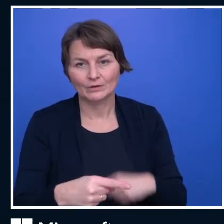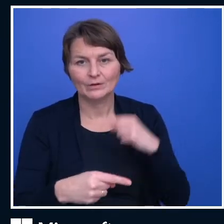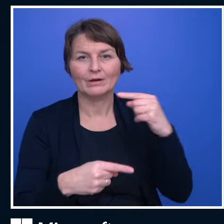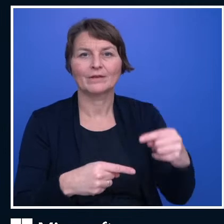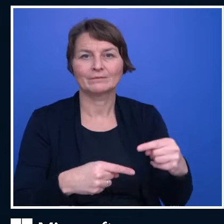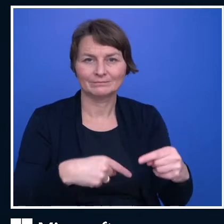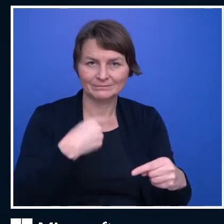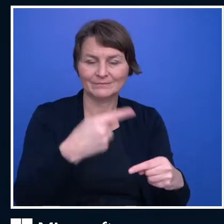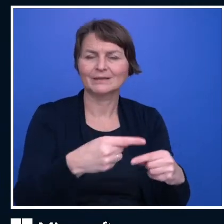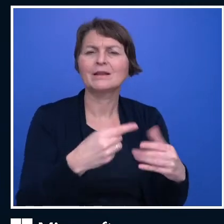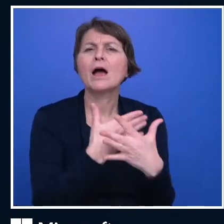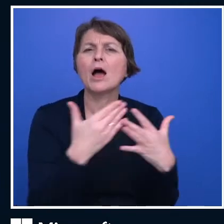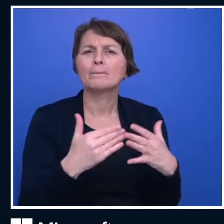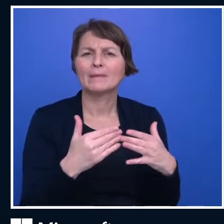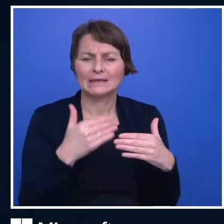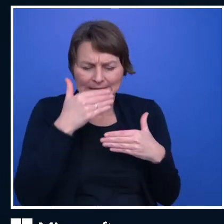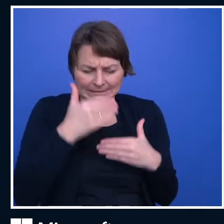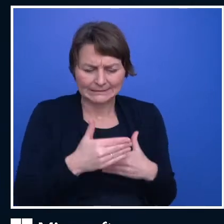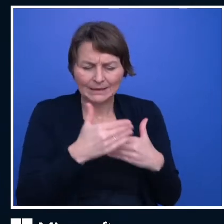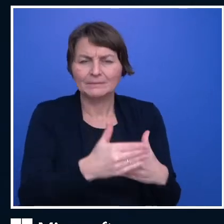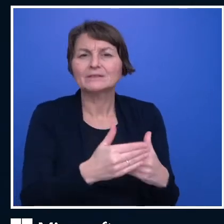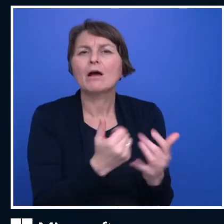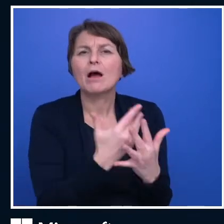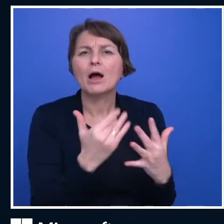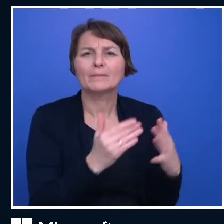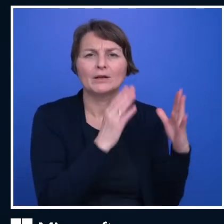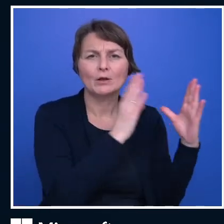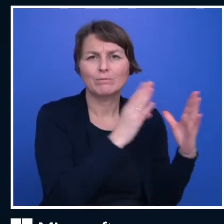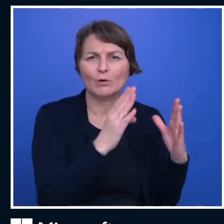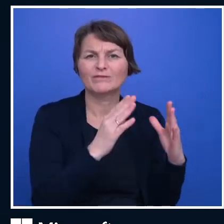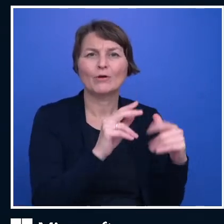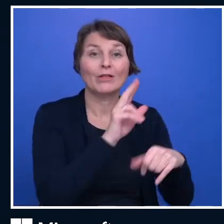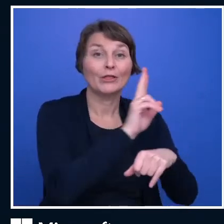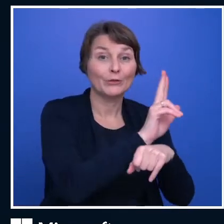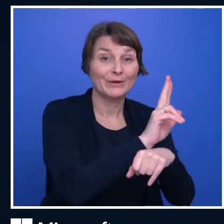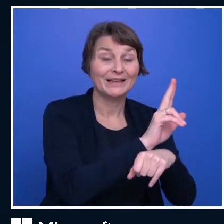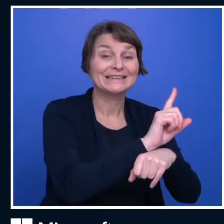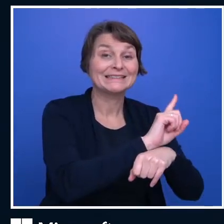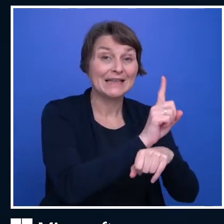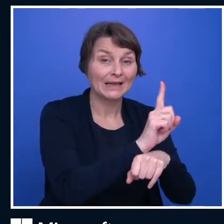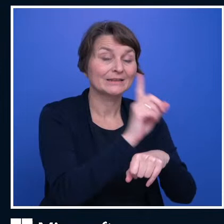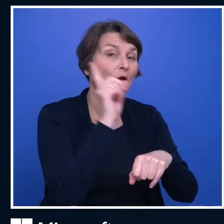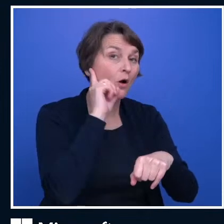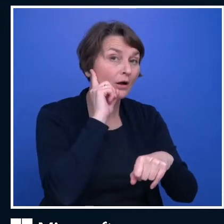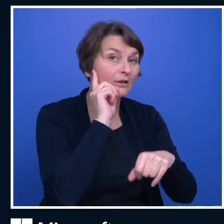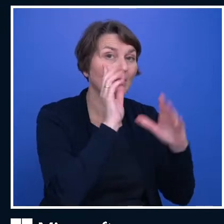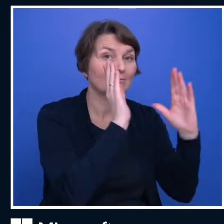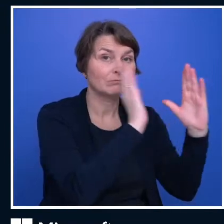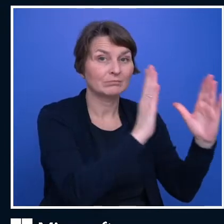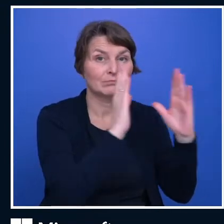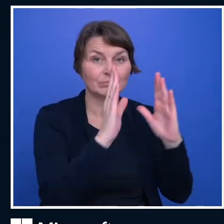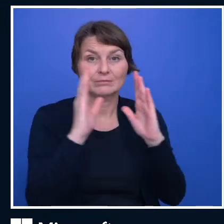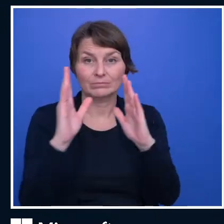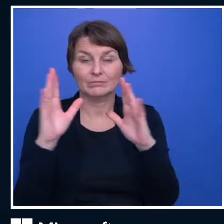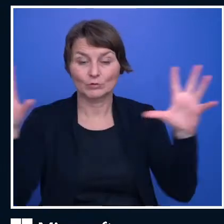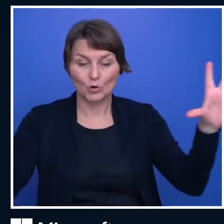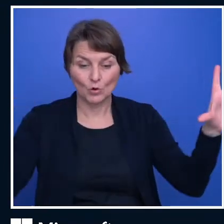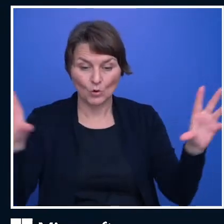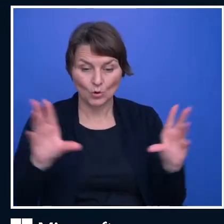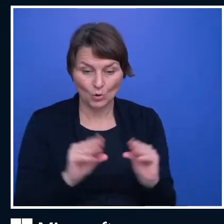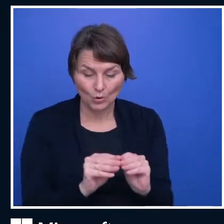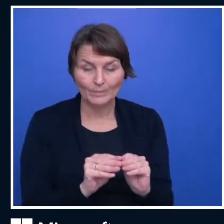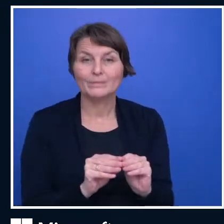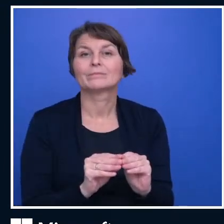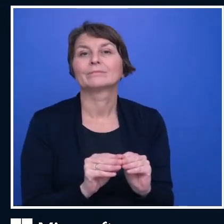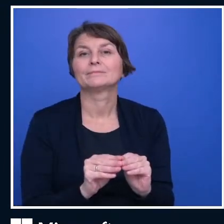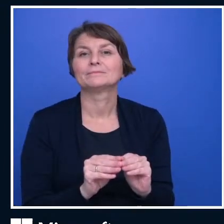number of parts from each 3-second audio file, which we are considering. So you can say